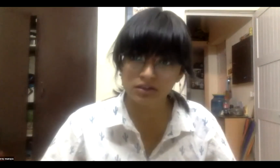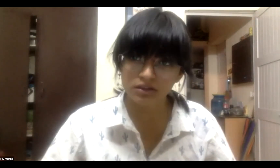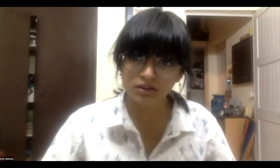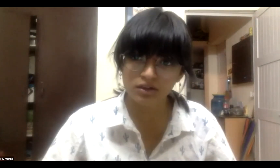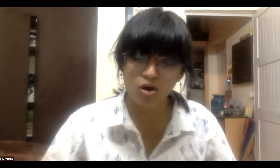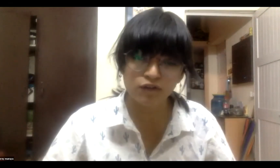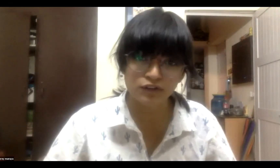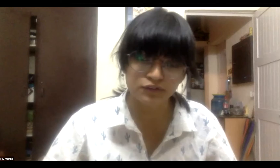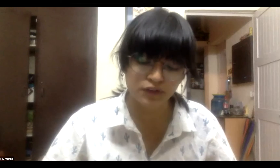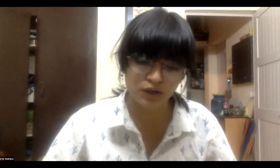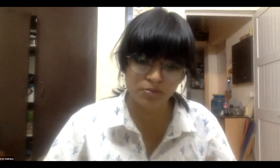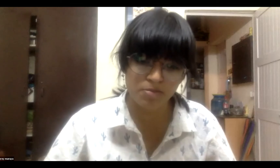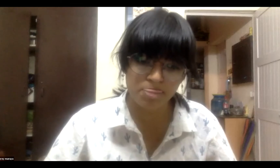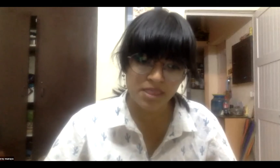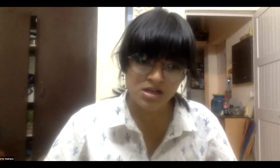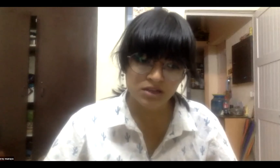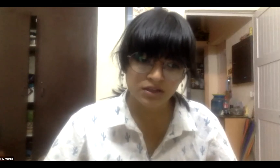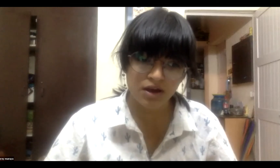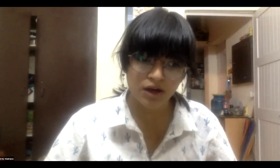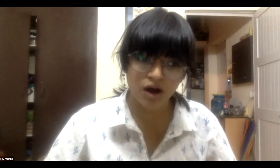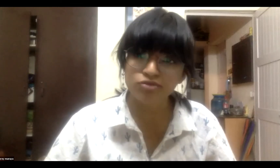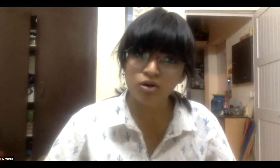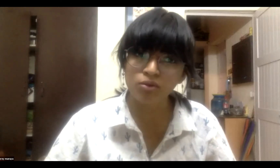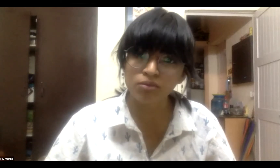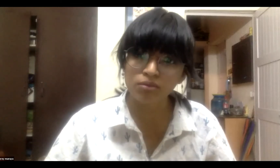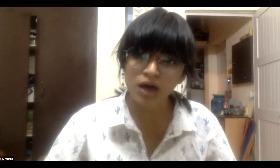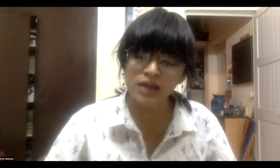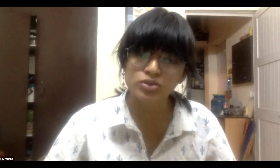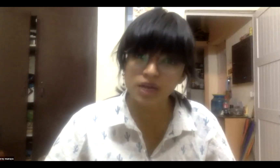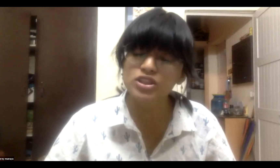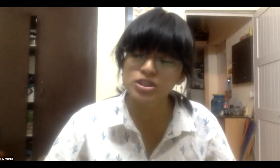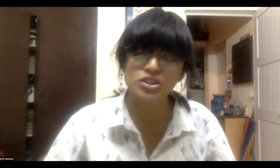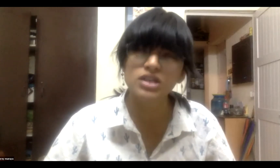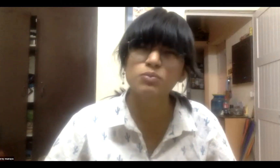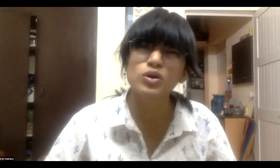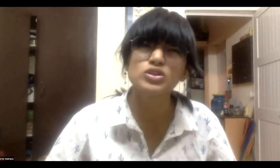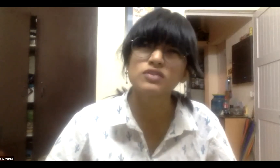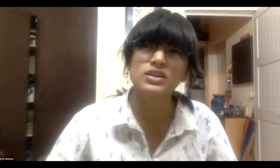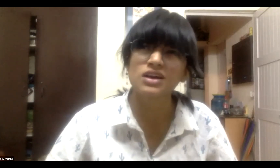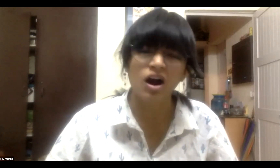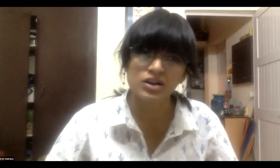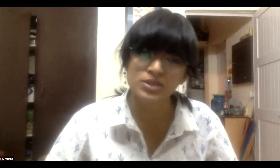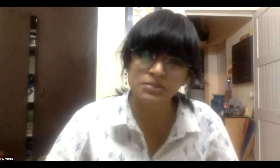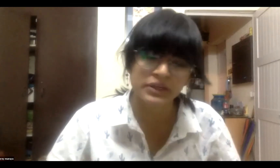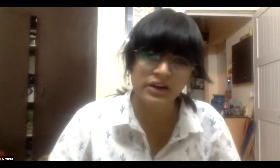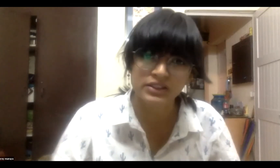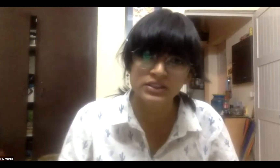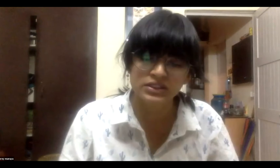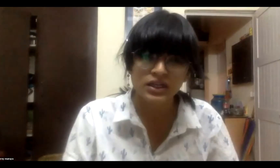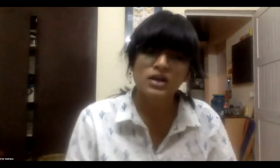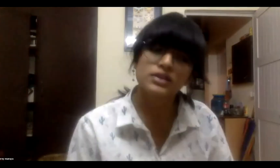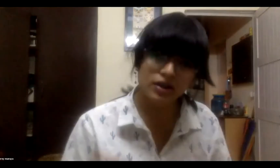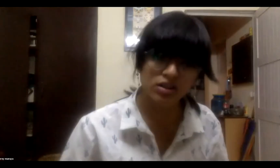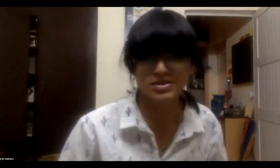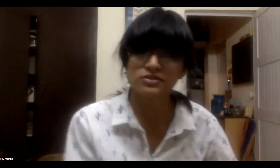living off of their art form. And so, yes, she has trained upwards of, I think, 100 Peel